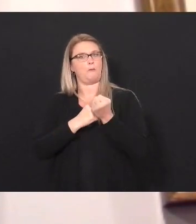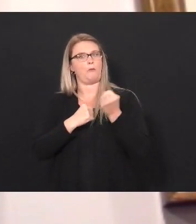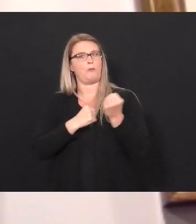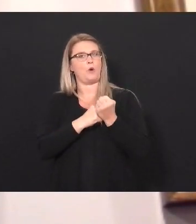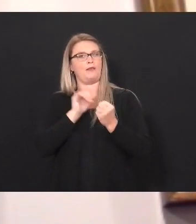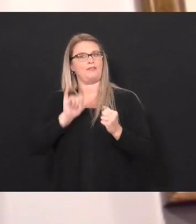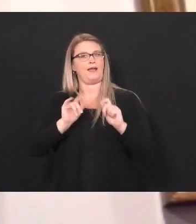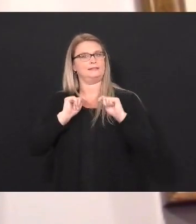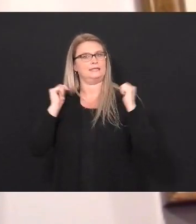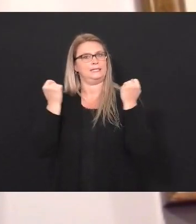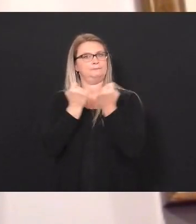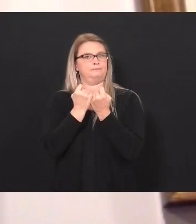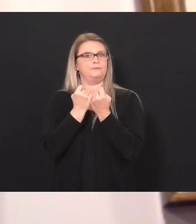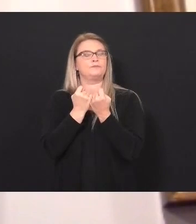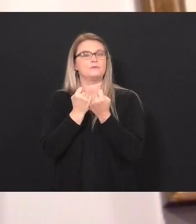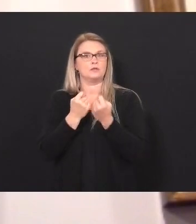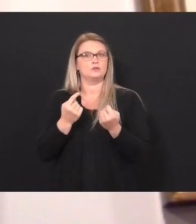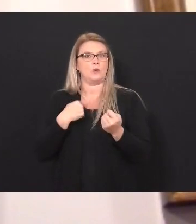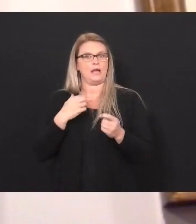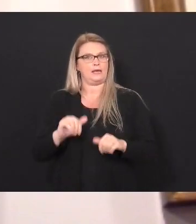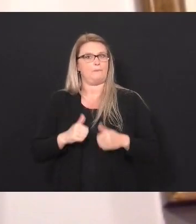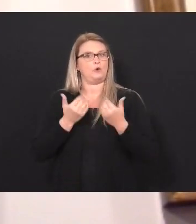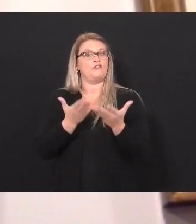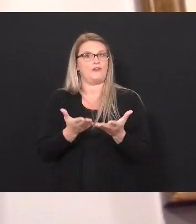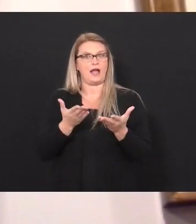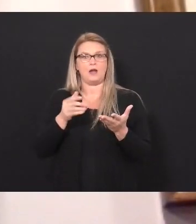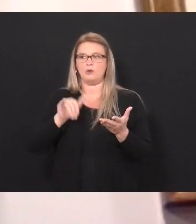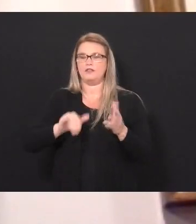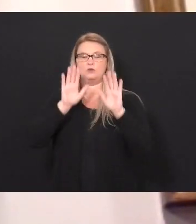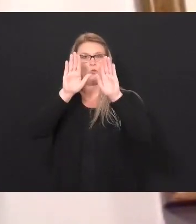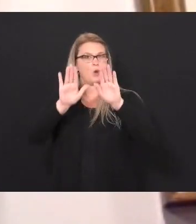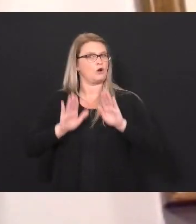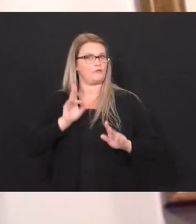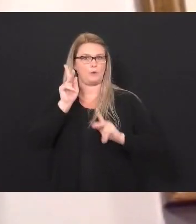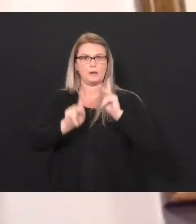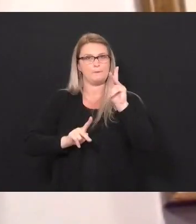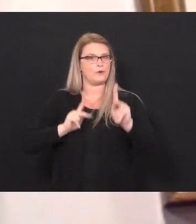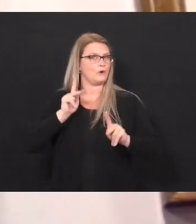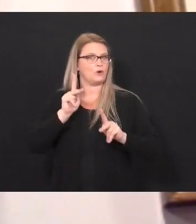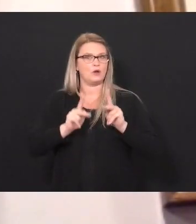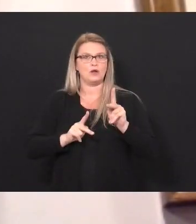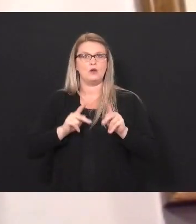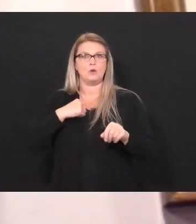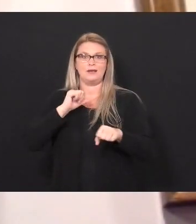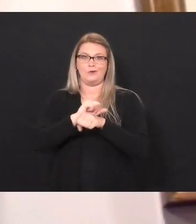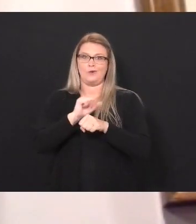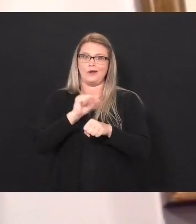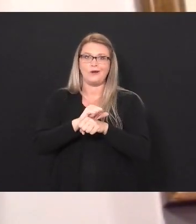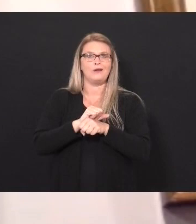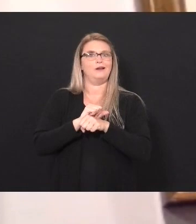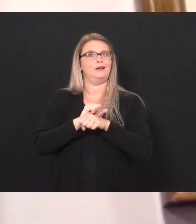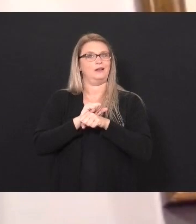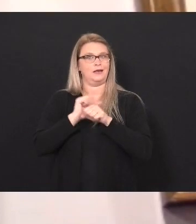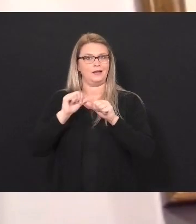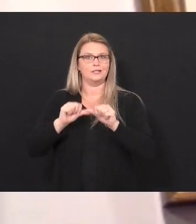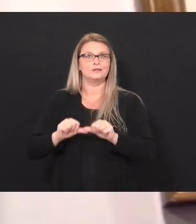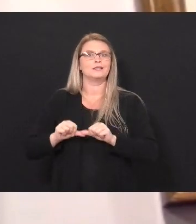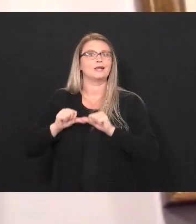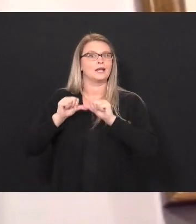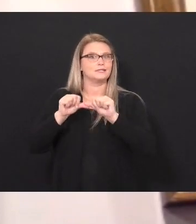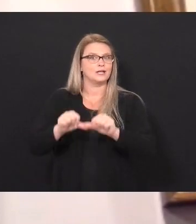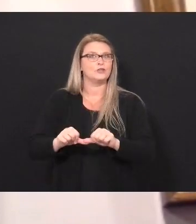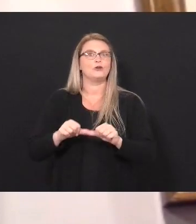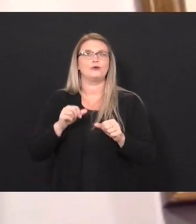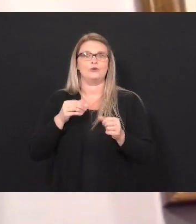do what I can, and with this great group of people that we're working with, what we can to do the things that give